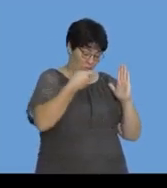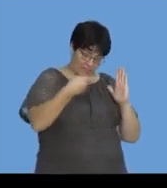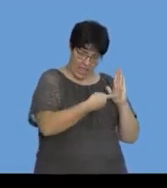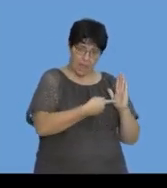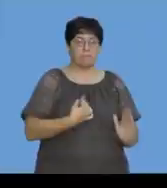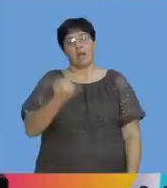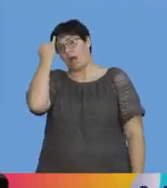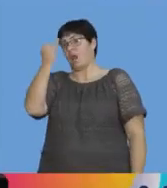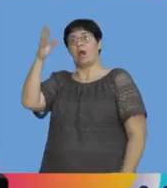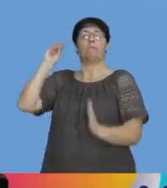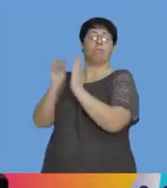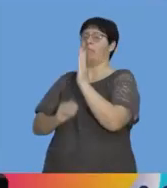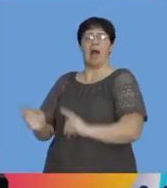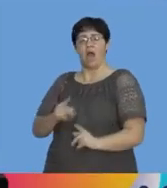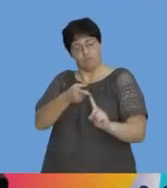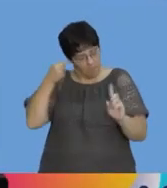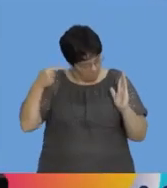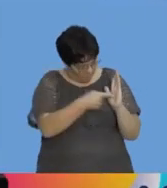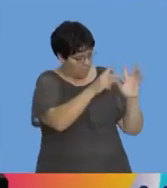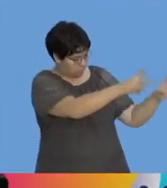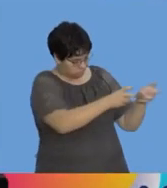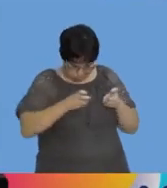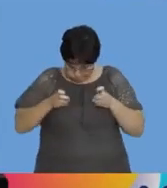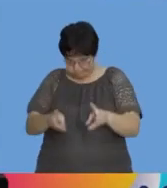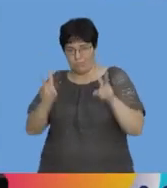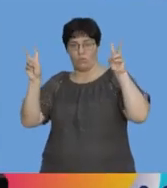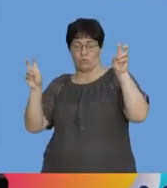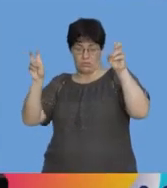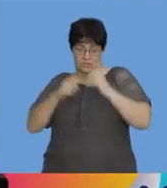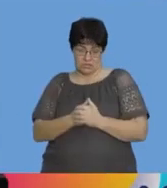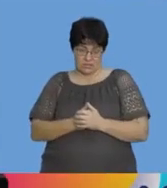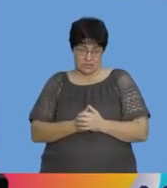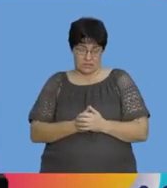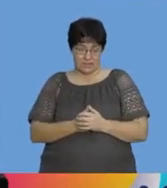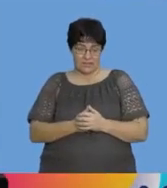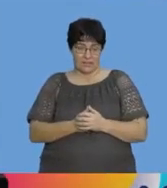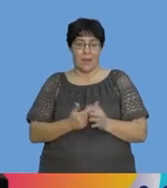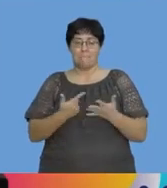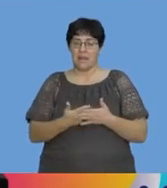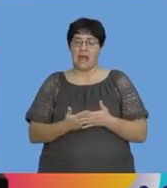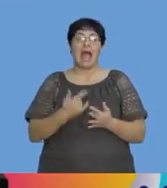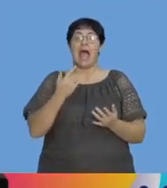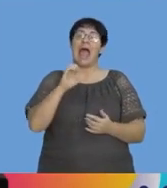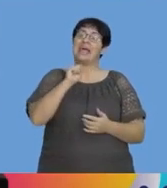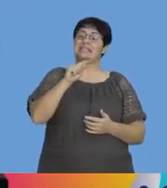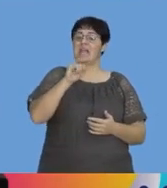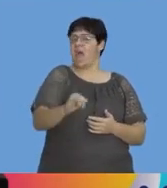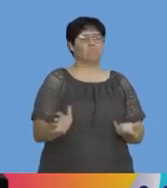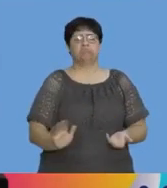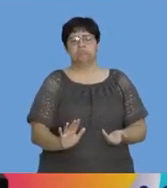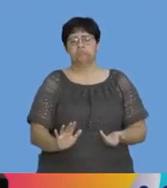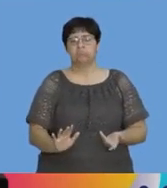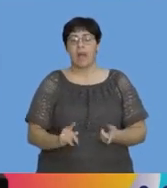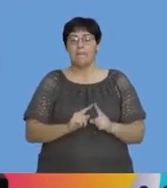from the passage, go and quote from the passage, okay? So it's not typically a